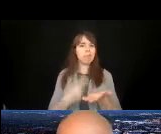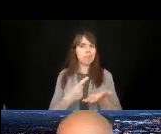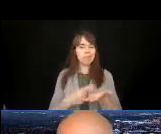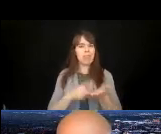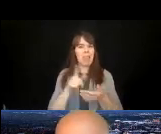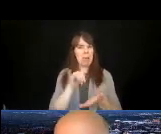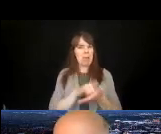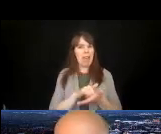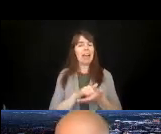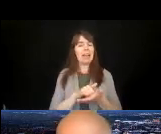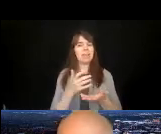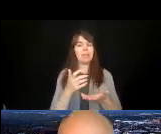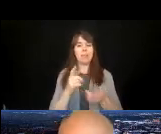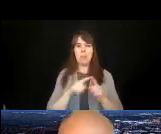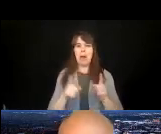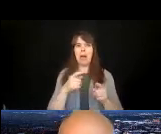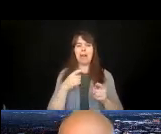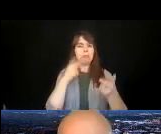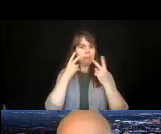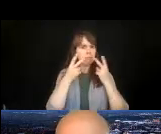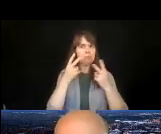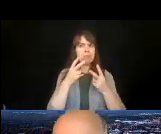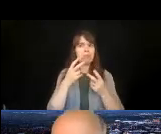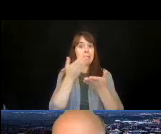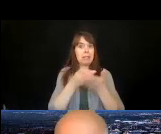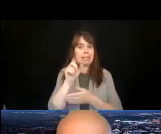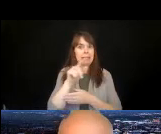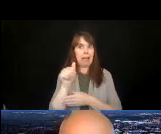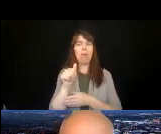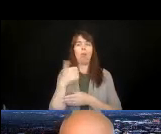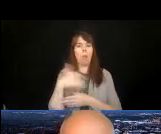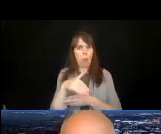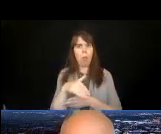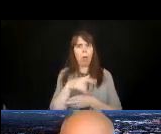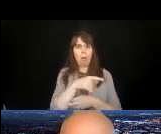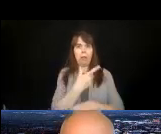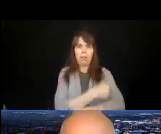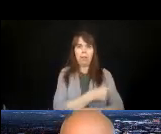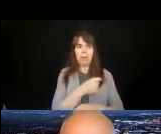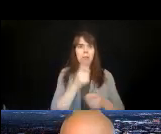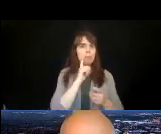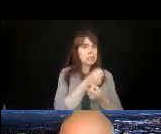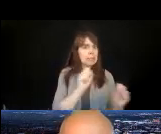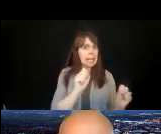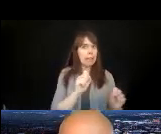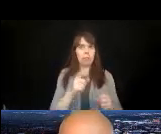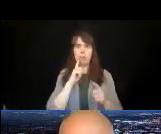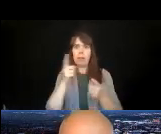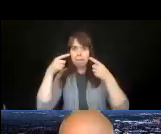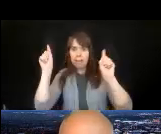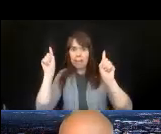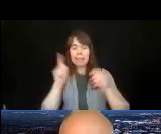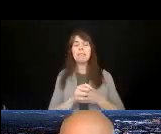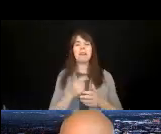vaccination. I think we're clearly seeing data that strongly suggests both the safety and the effectiveness of the vaccine. And I think it's important that